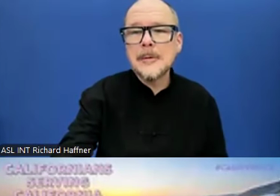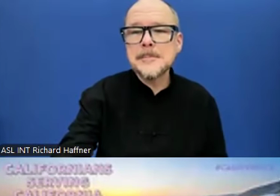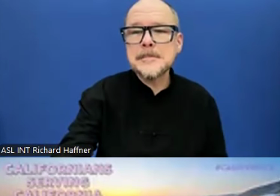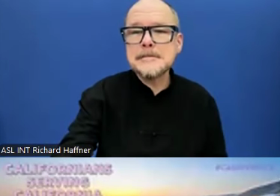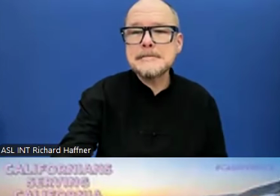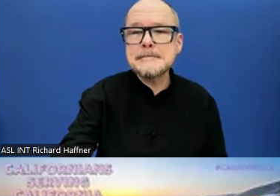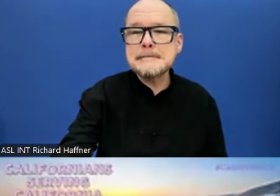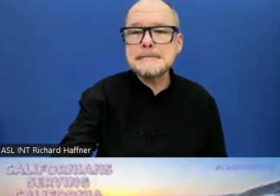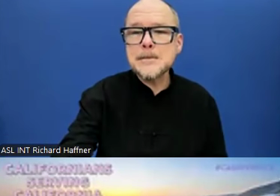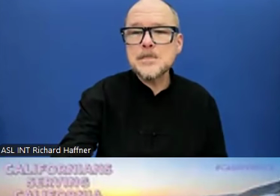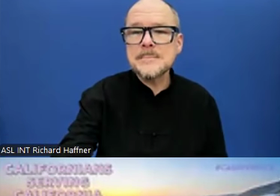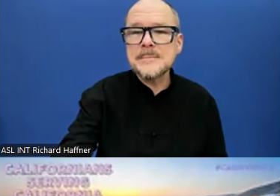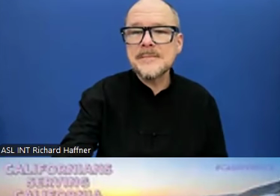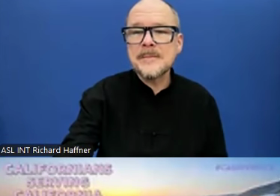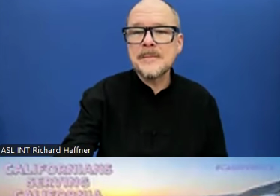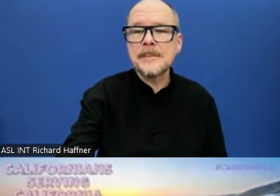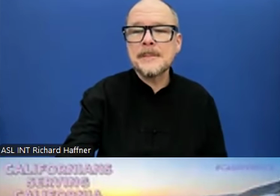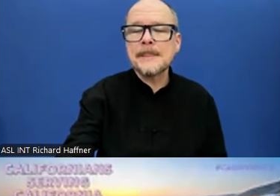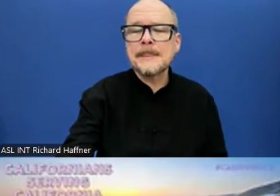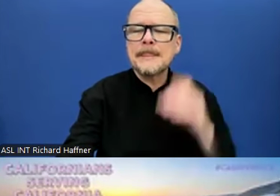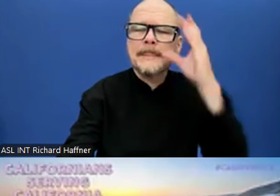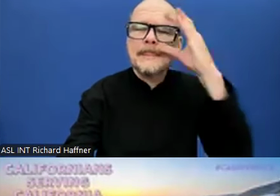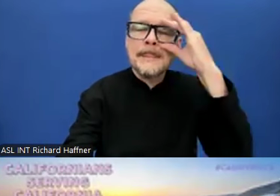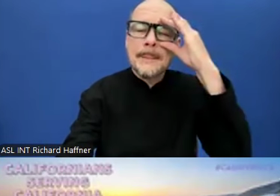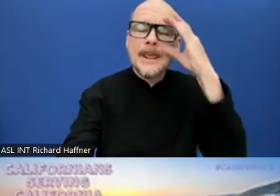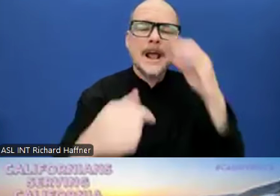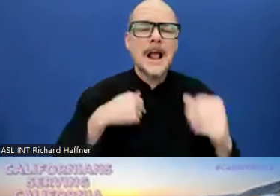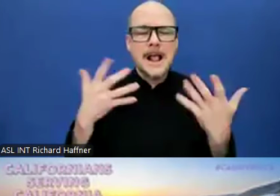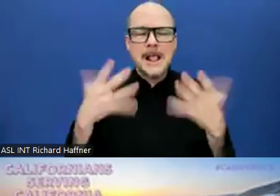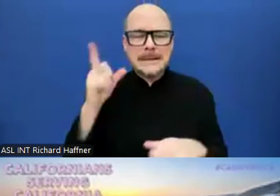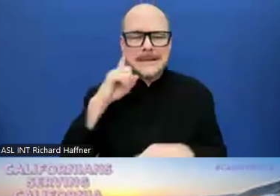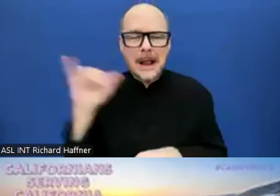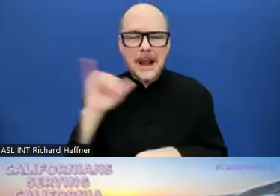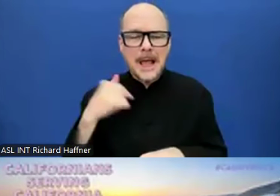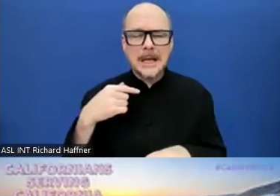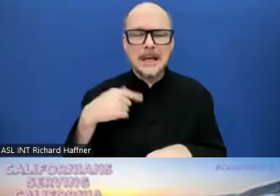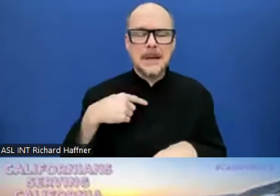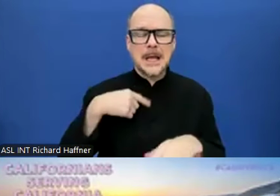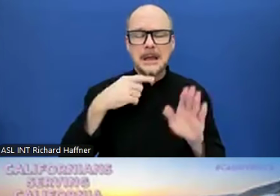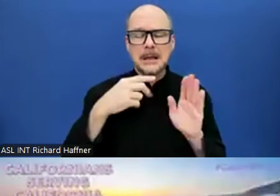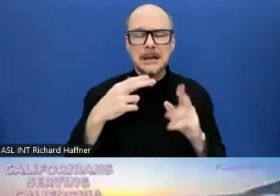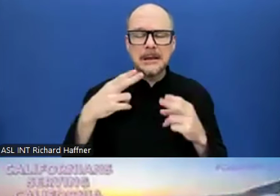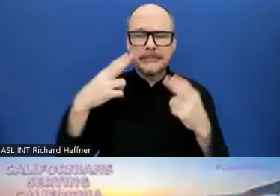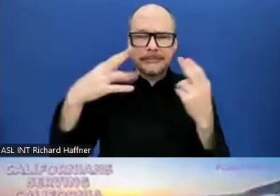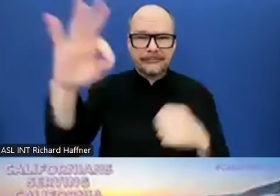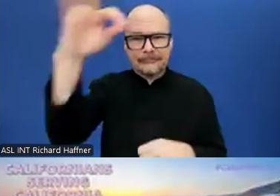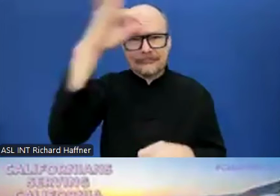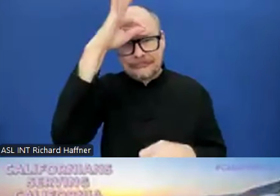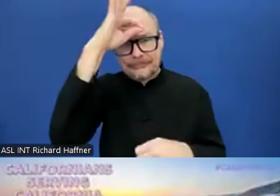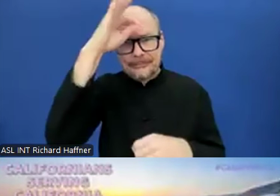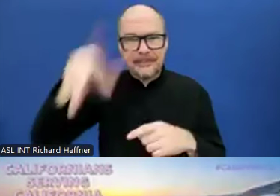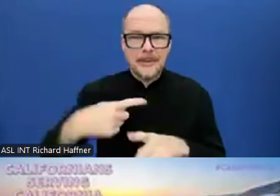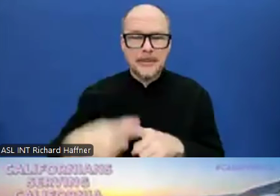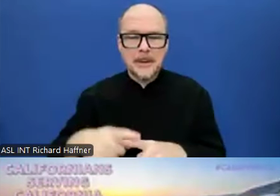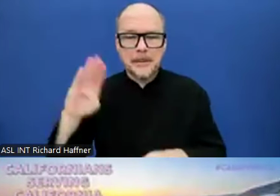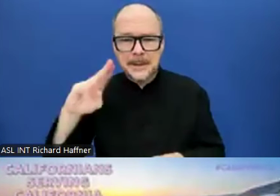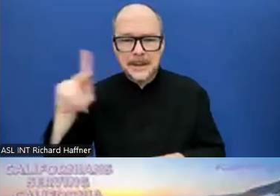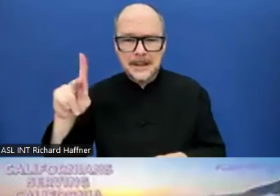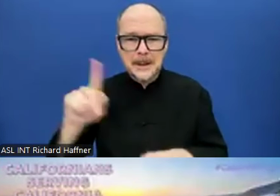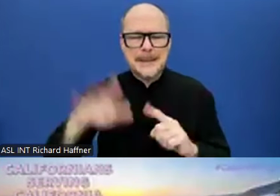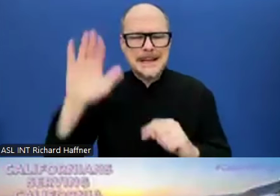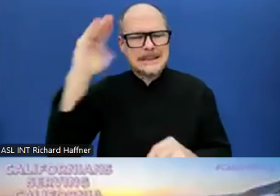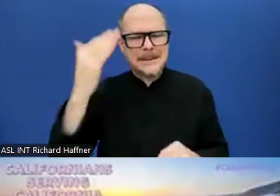risk of sound extremely ignorant on Bagley-Keene. It seems that the Bagley-Keene Act has